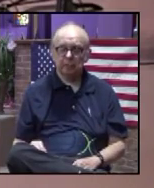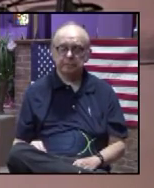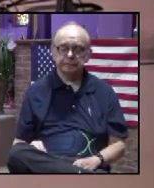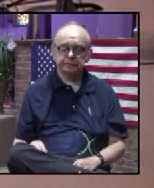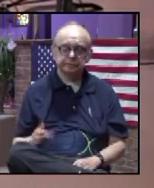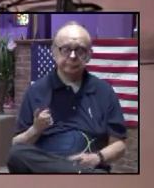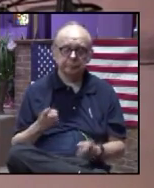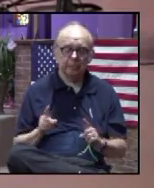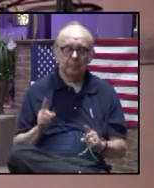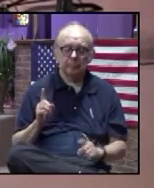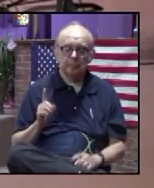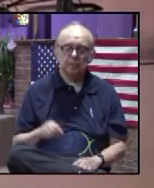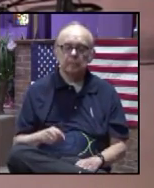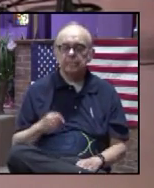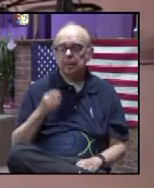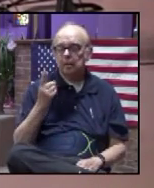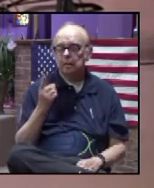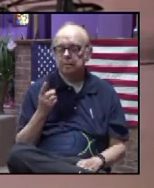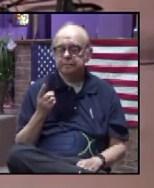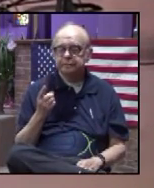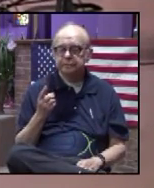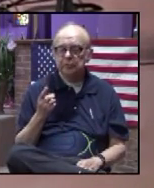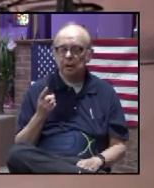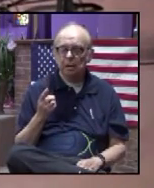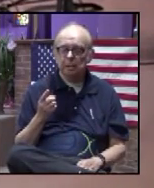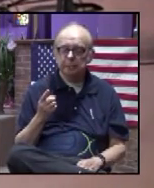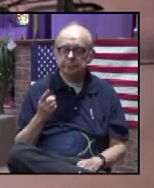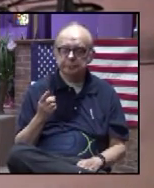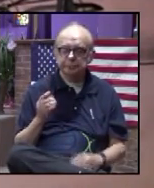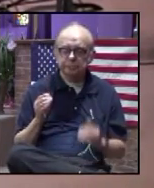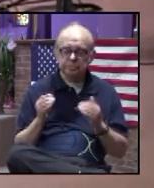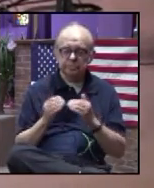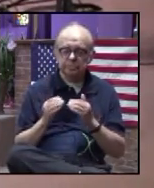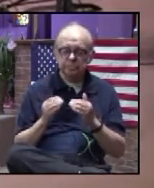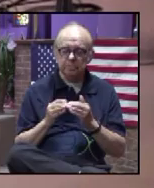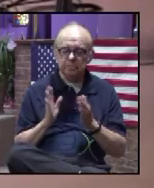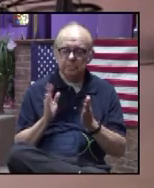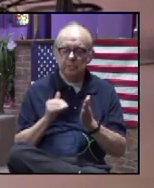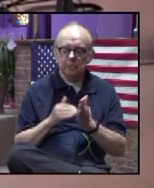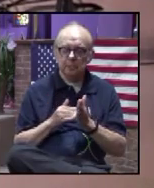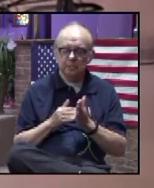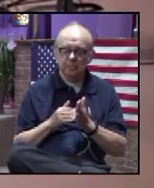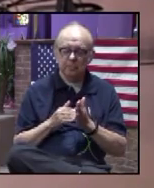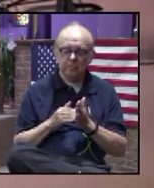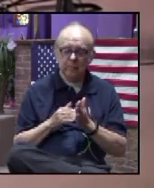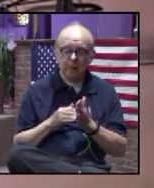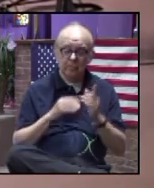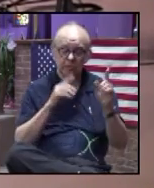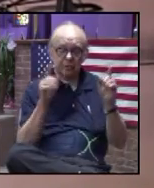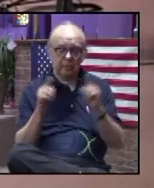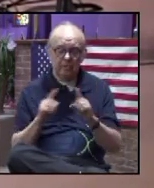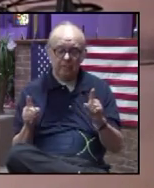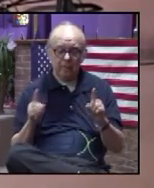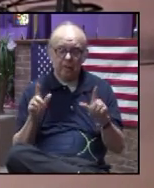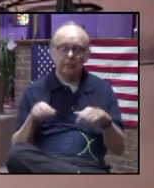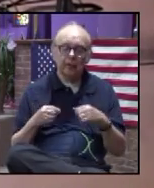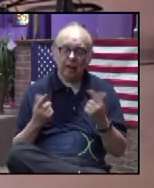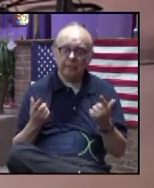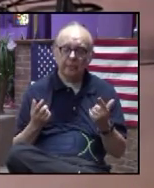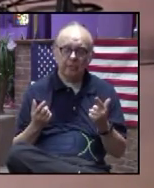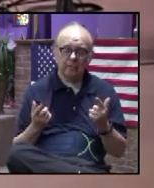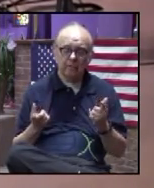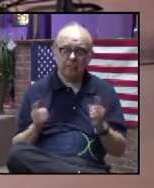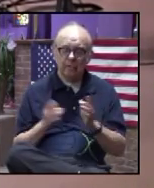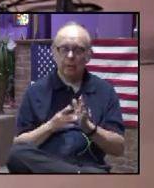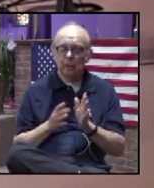So what we need to understand is even in the middle of the storm of life,